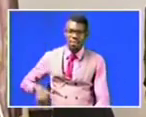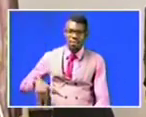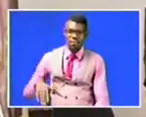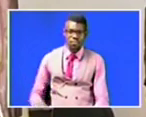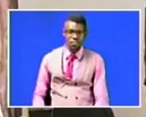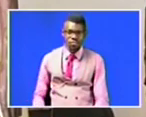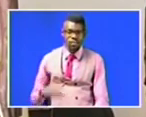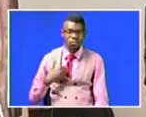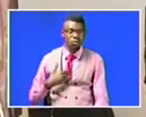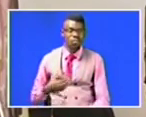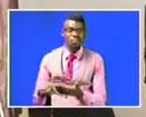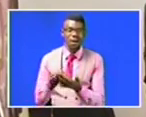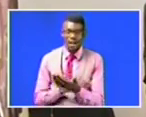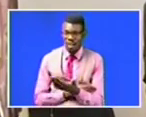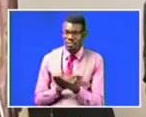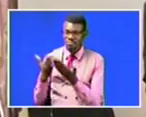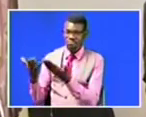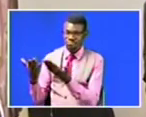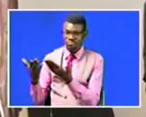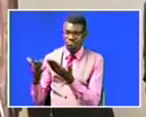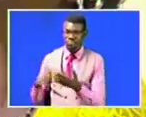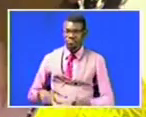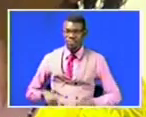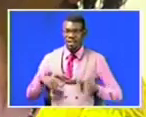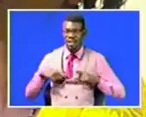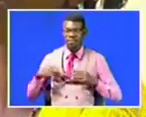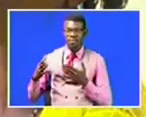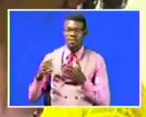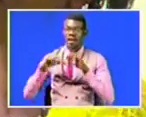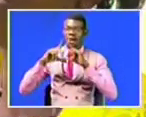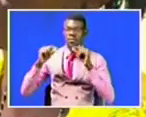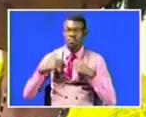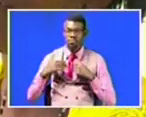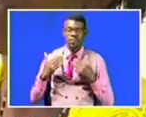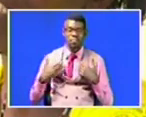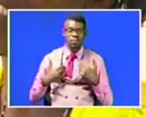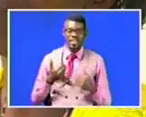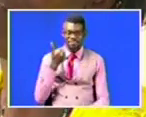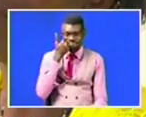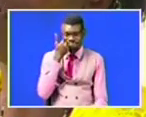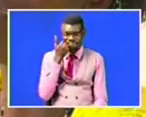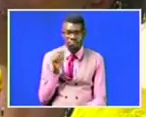cancer survivors as a simple message to the society. Wagonjwa